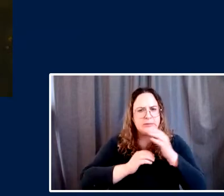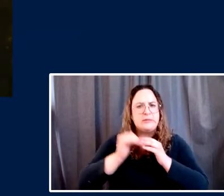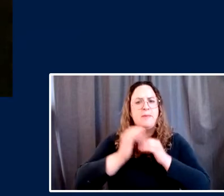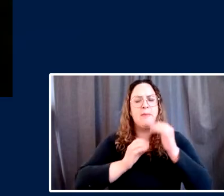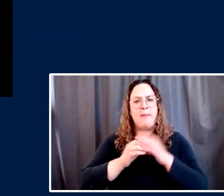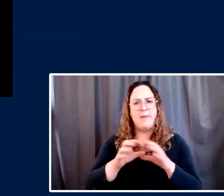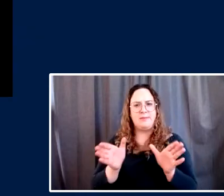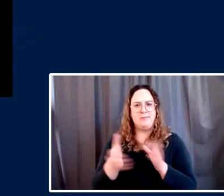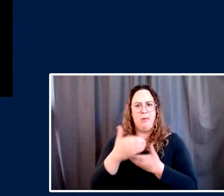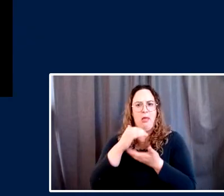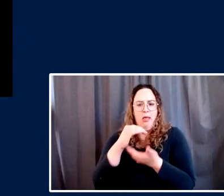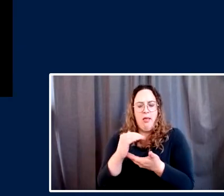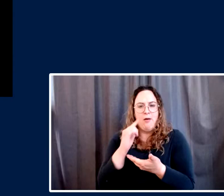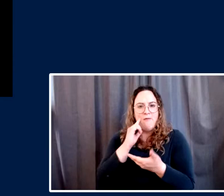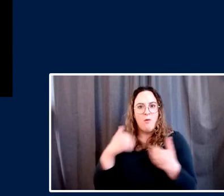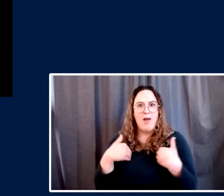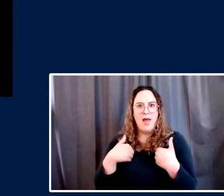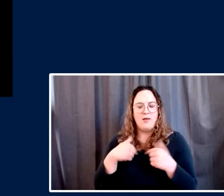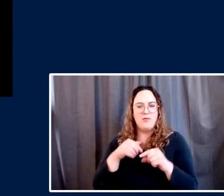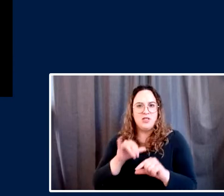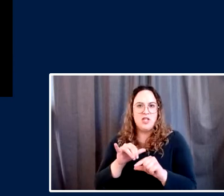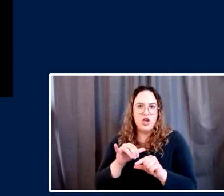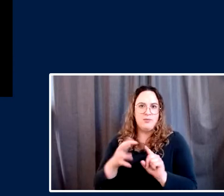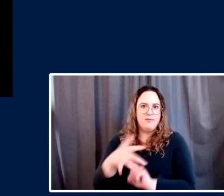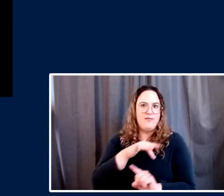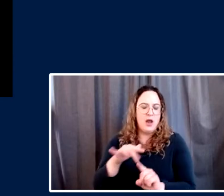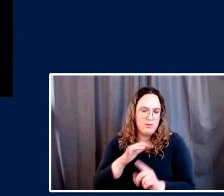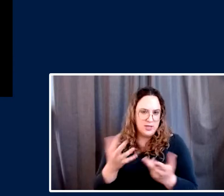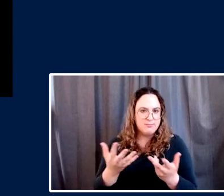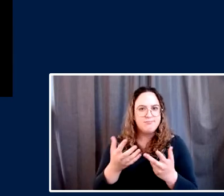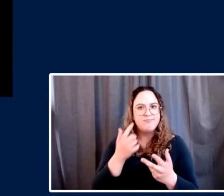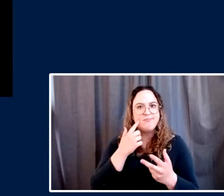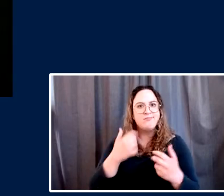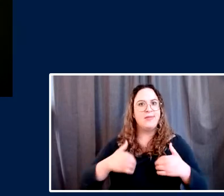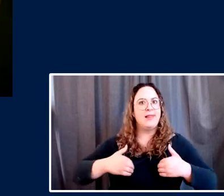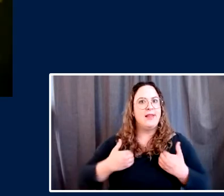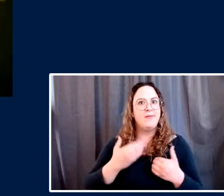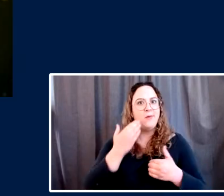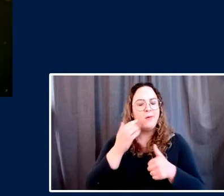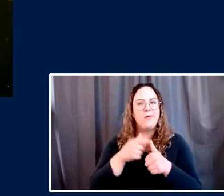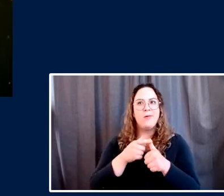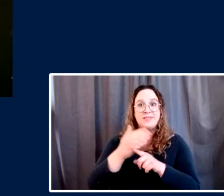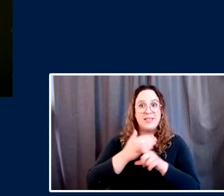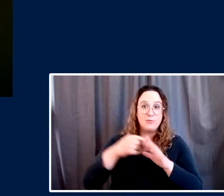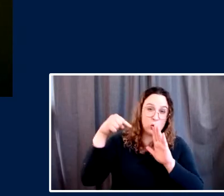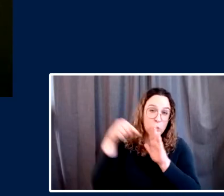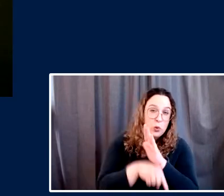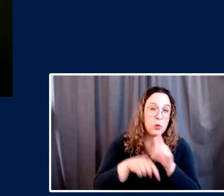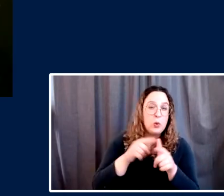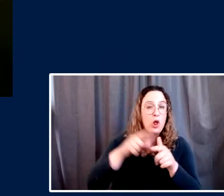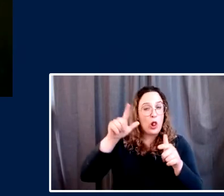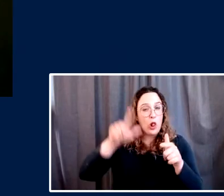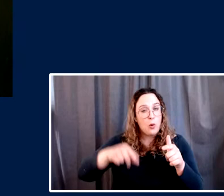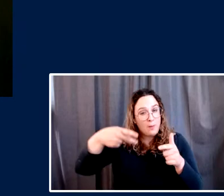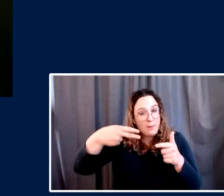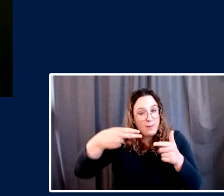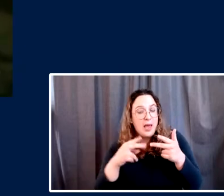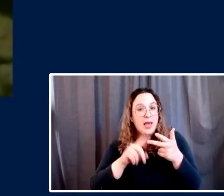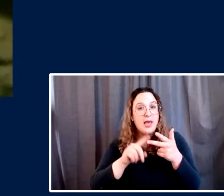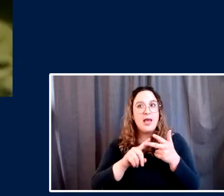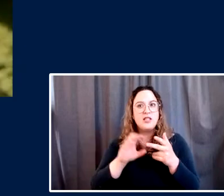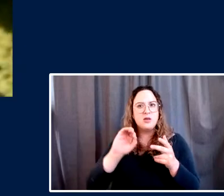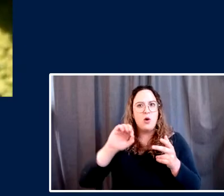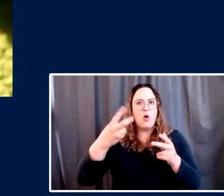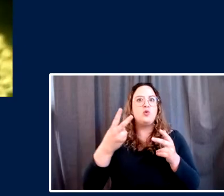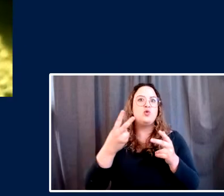to thrive. Conditions like extremely low temperatures, low pH, and even sometimes changes in oxygen